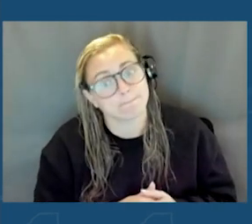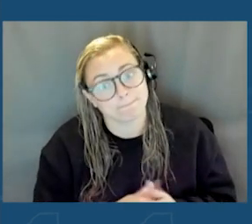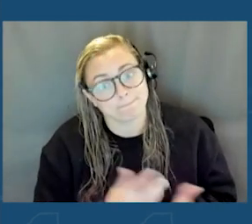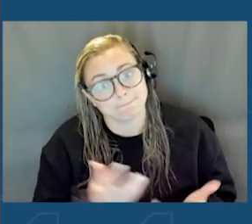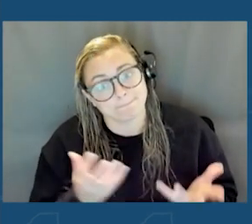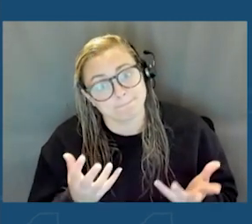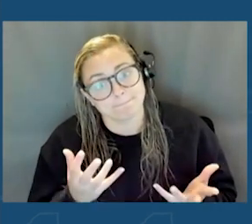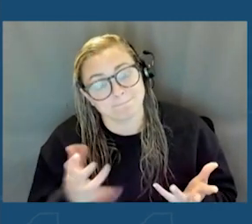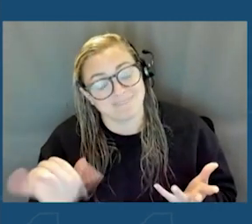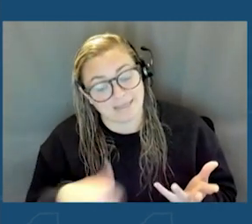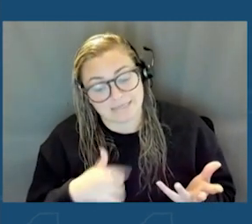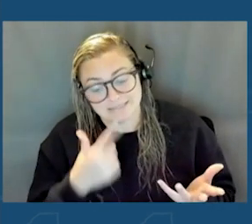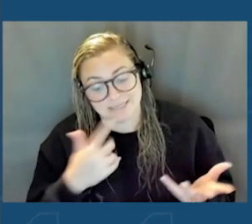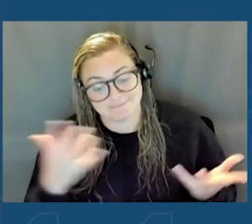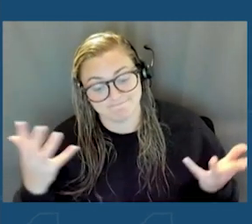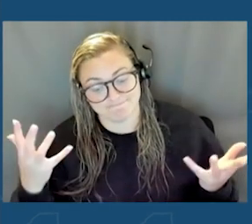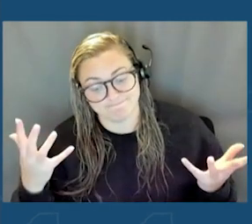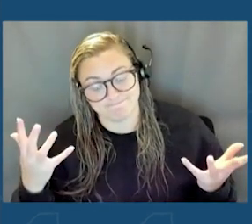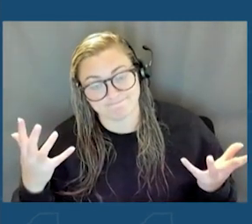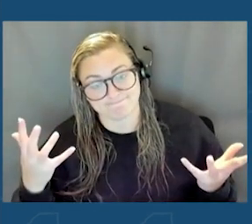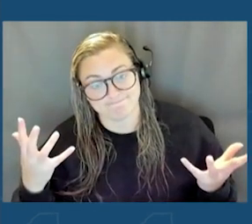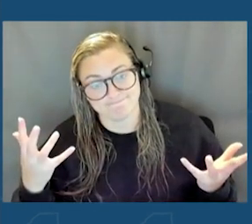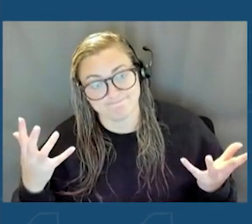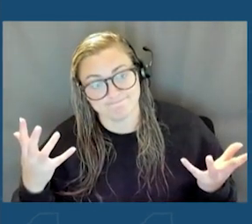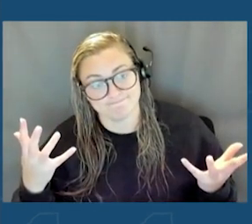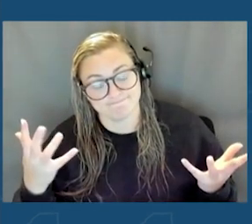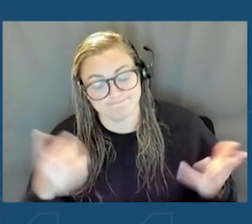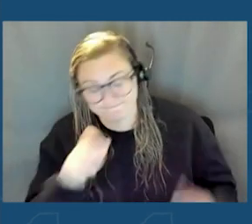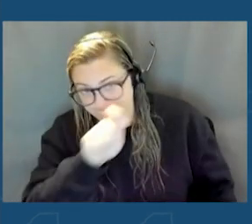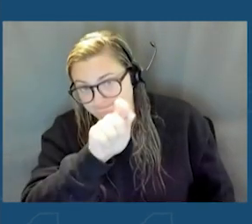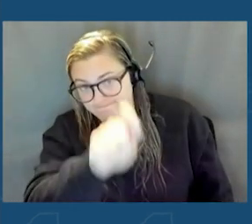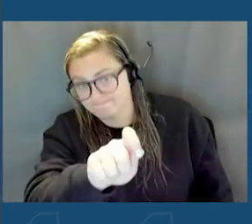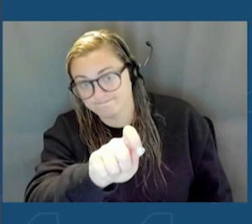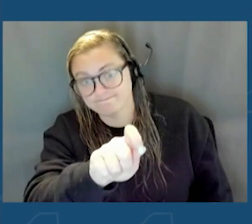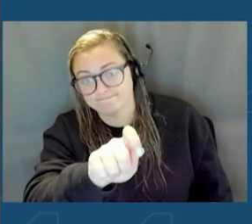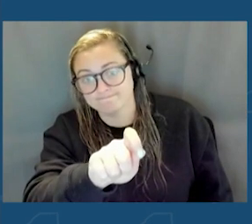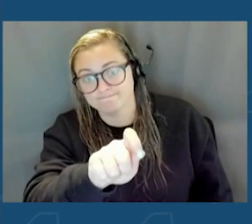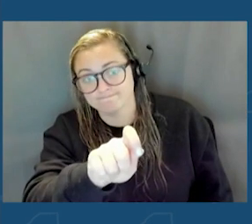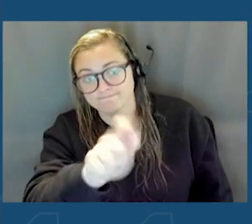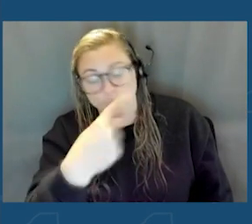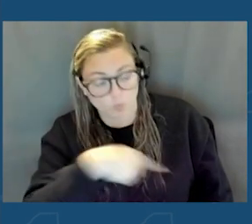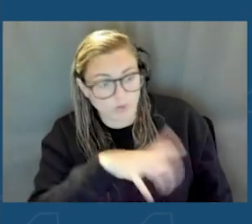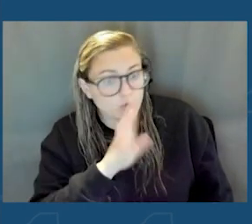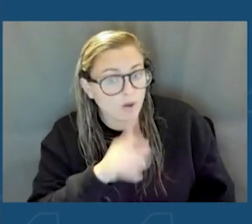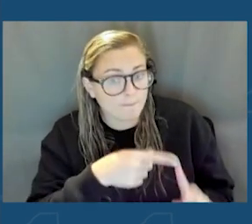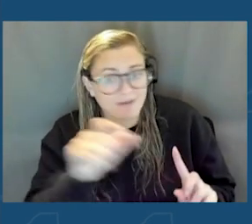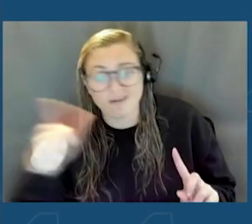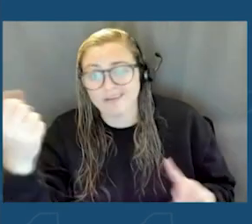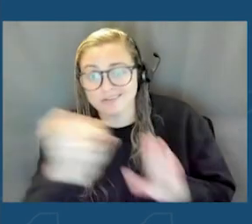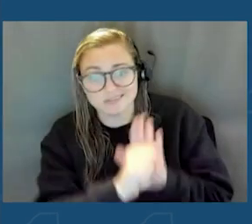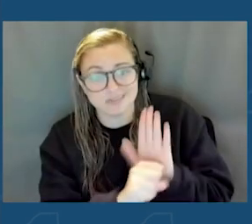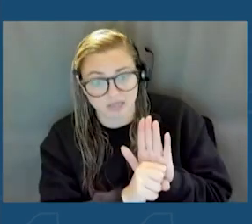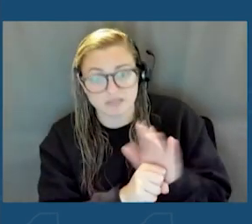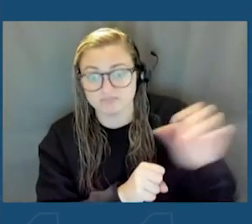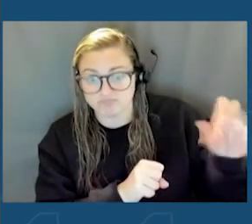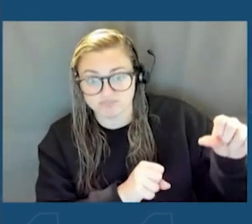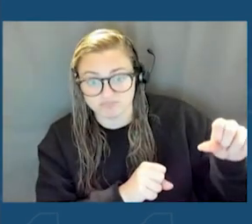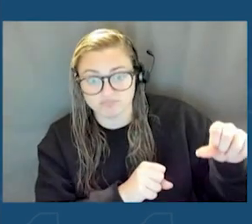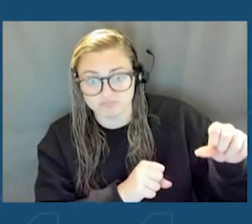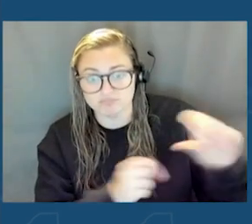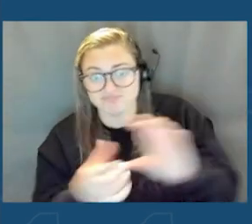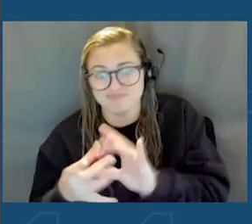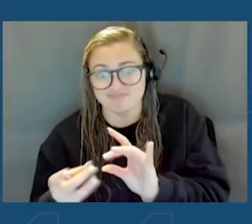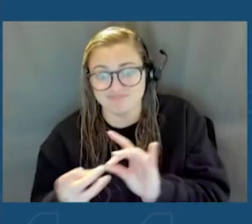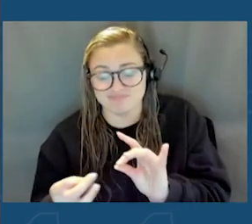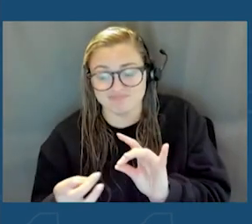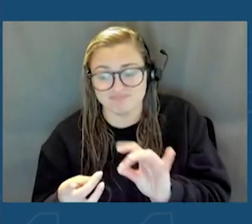As I said, mark my words, we talk about those other states. Our heart goes out